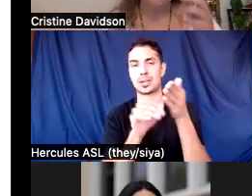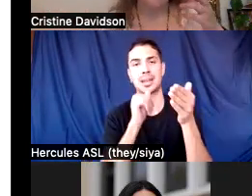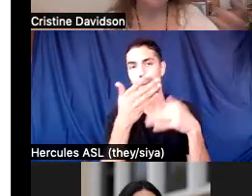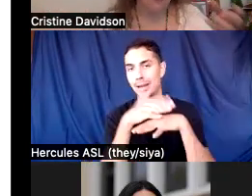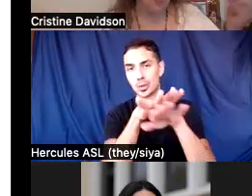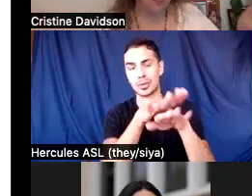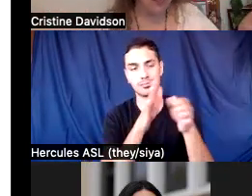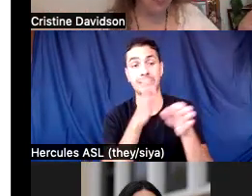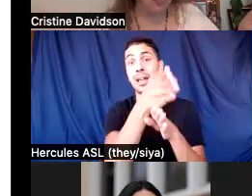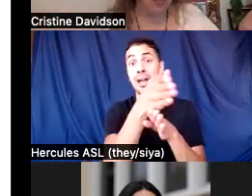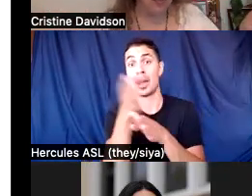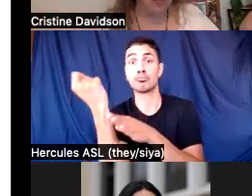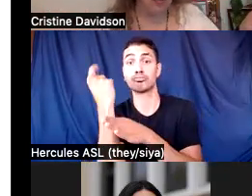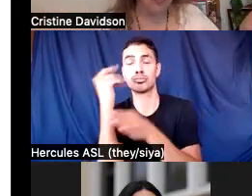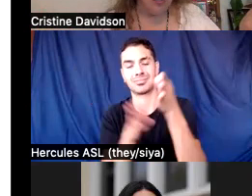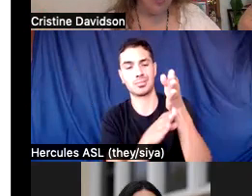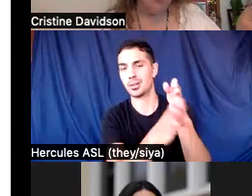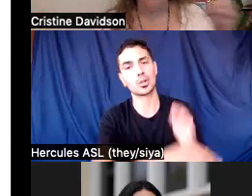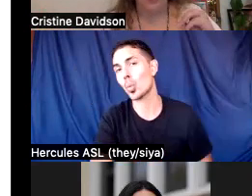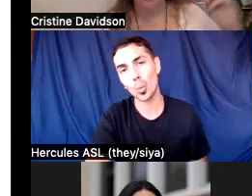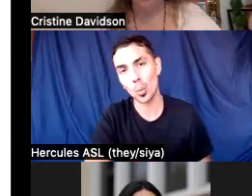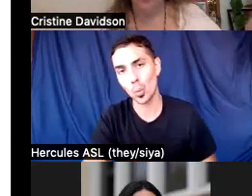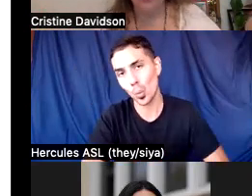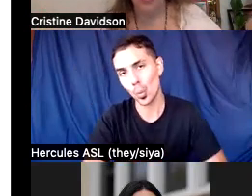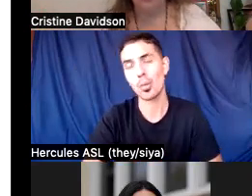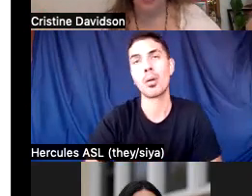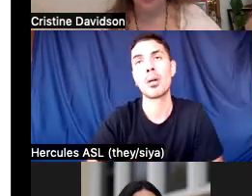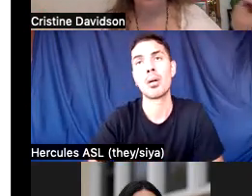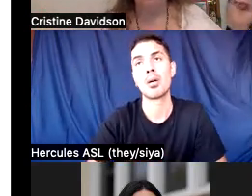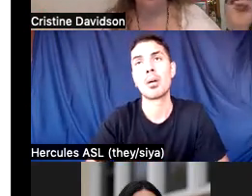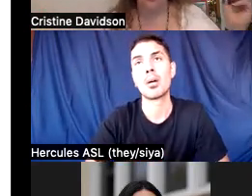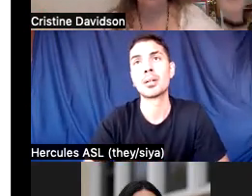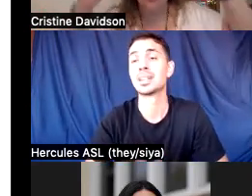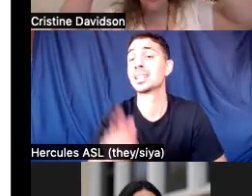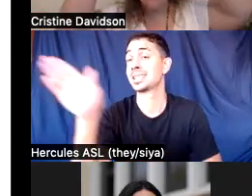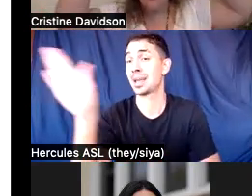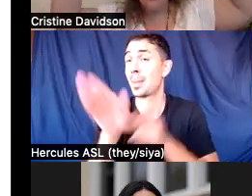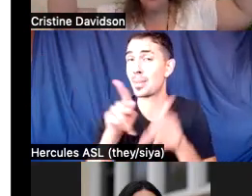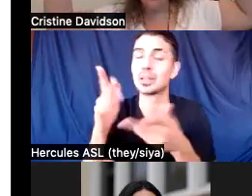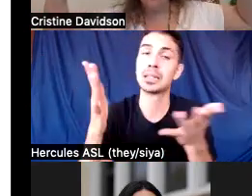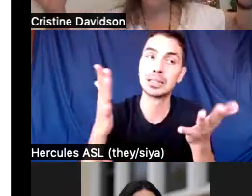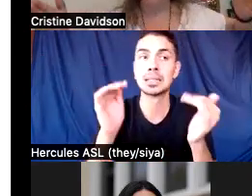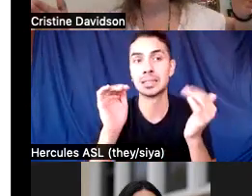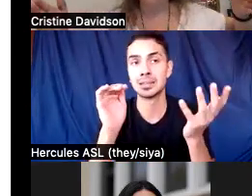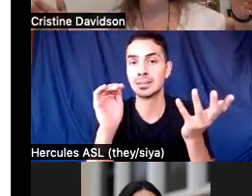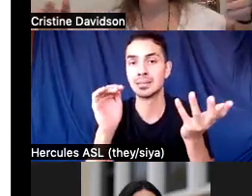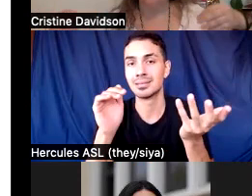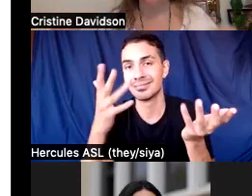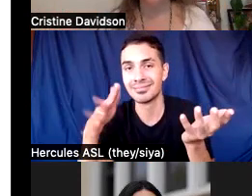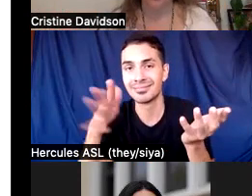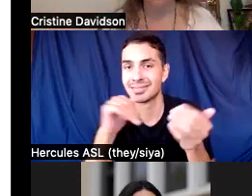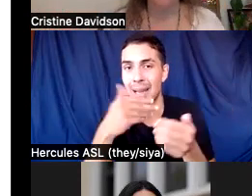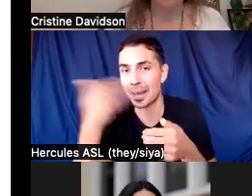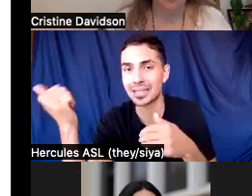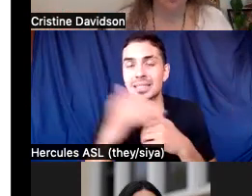of course, individual people will be better or worse at that. But generally, as an institution, their